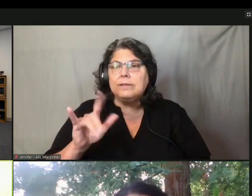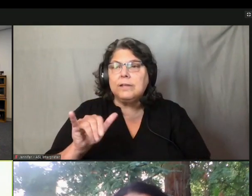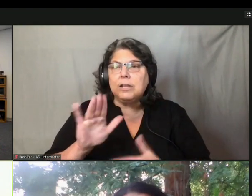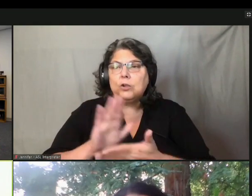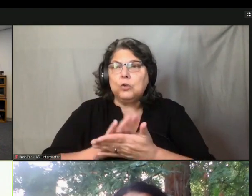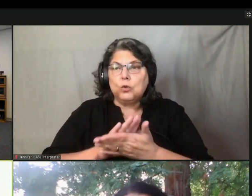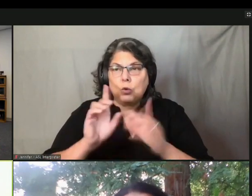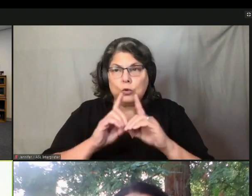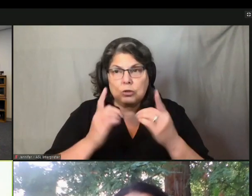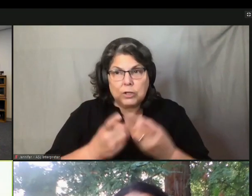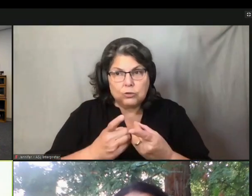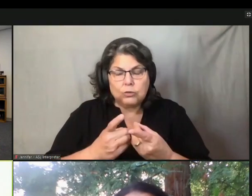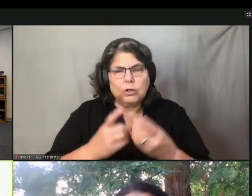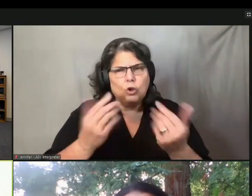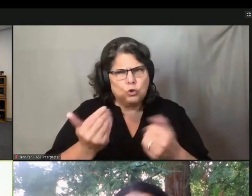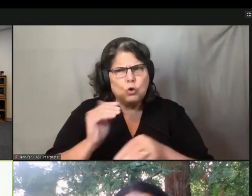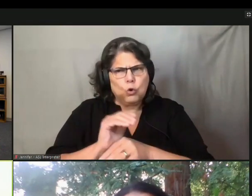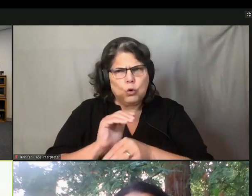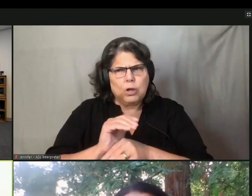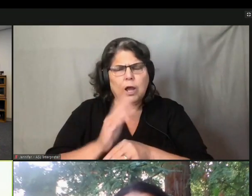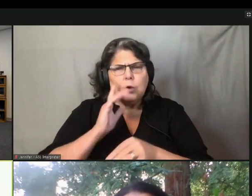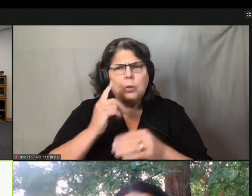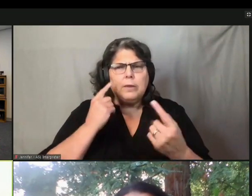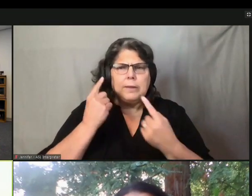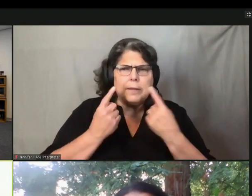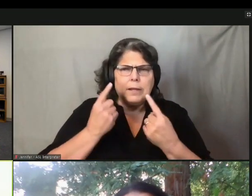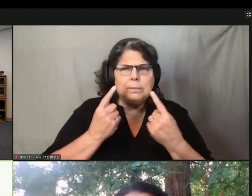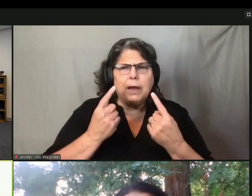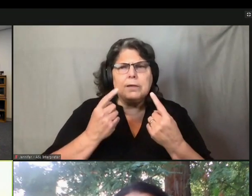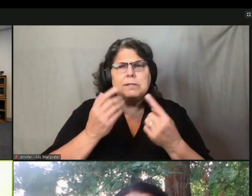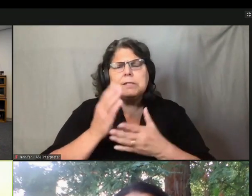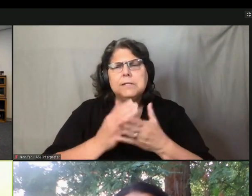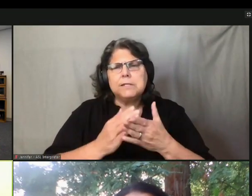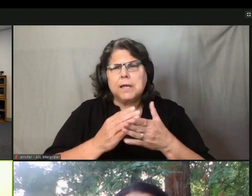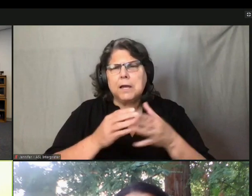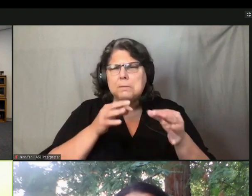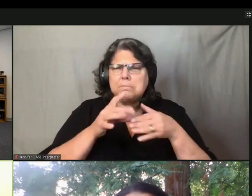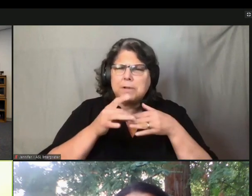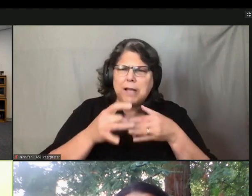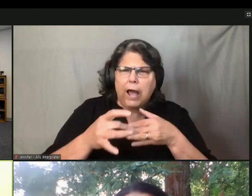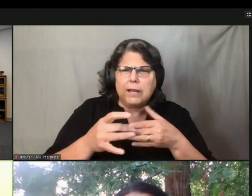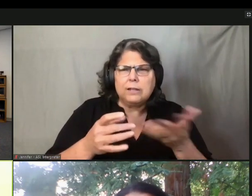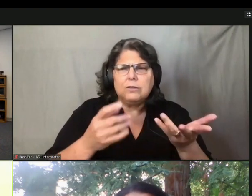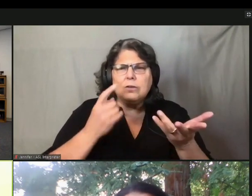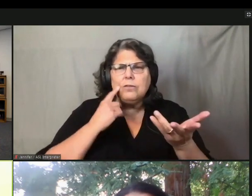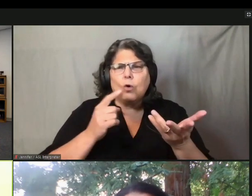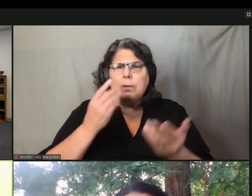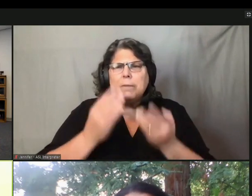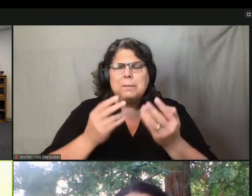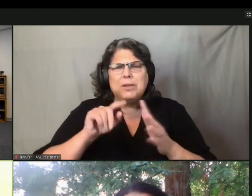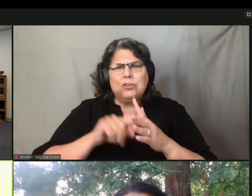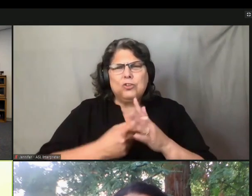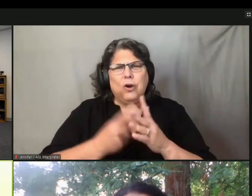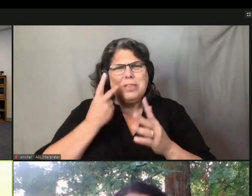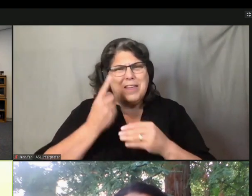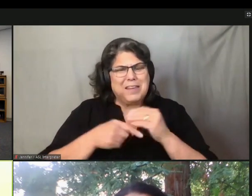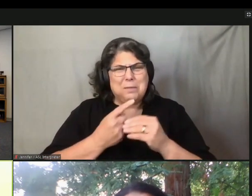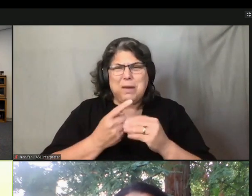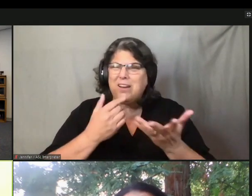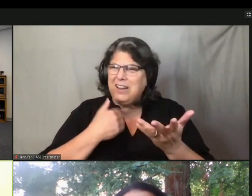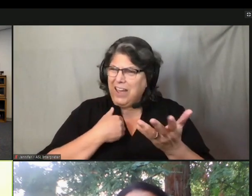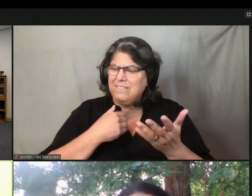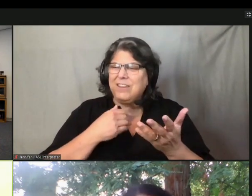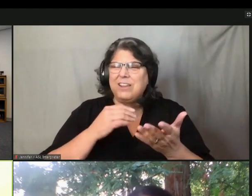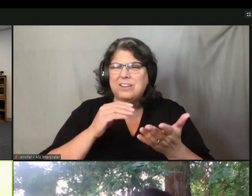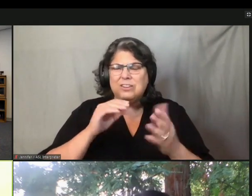be considering some guidance that they may look at primarily virtual instruction through the spring